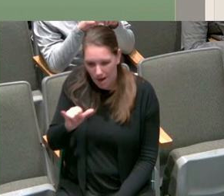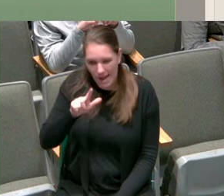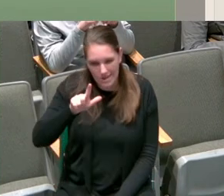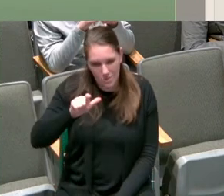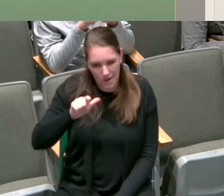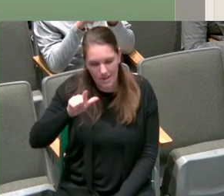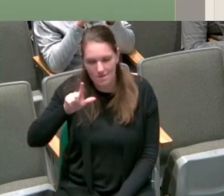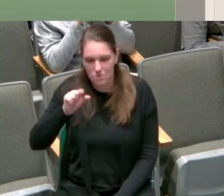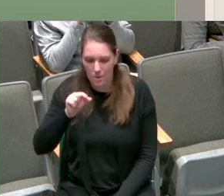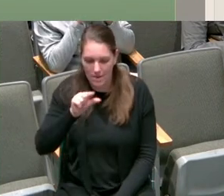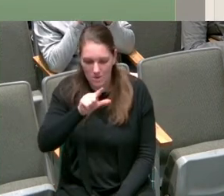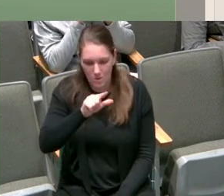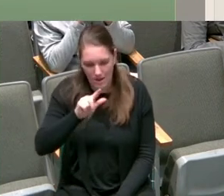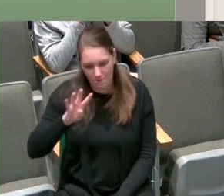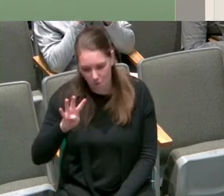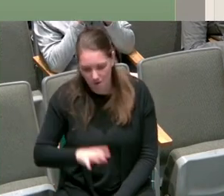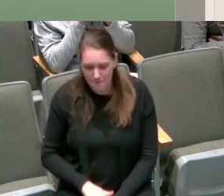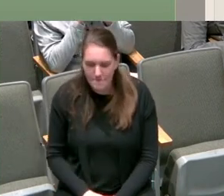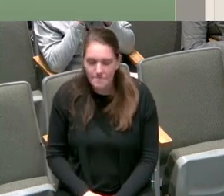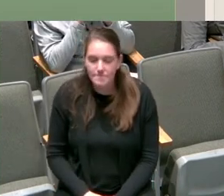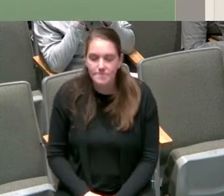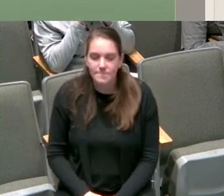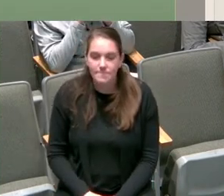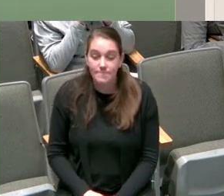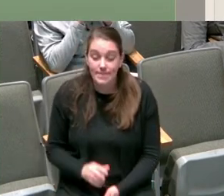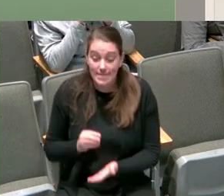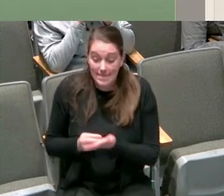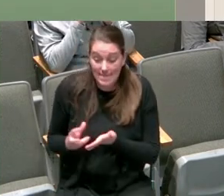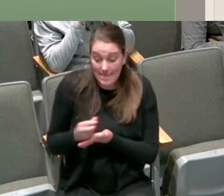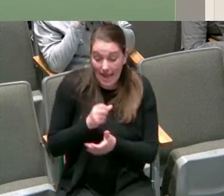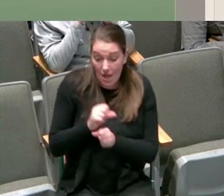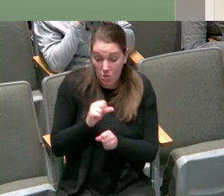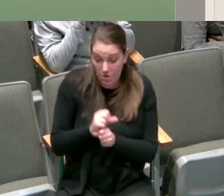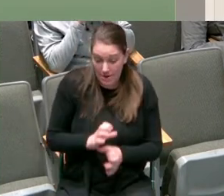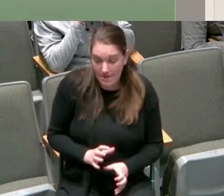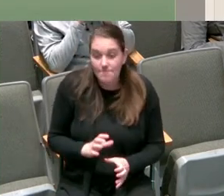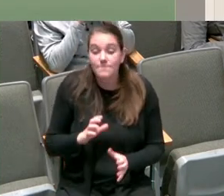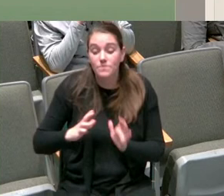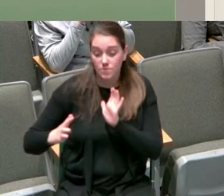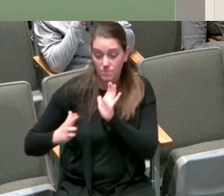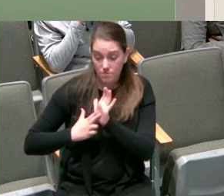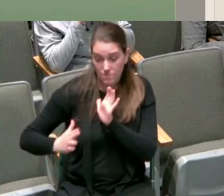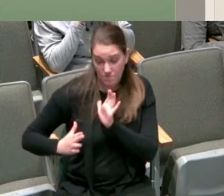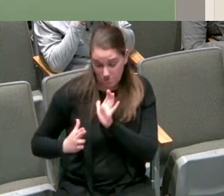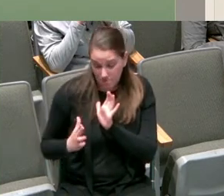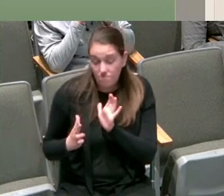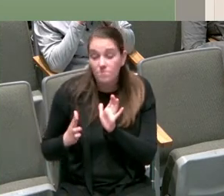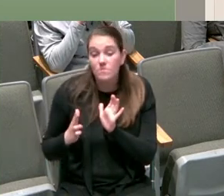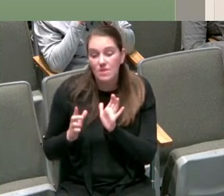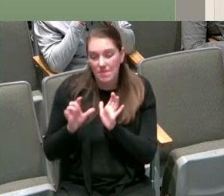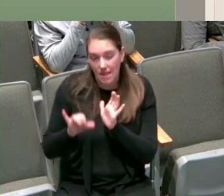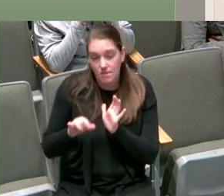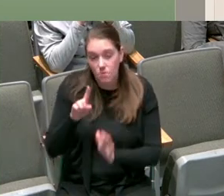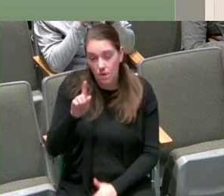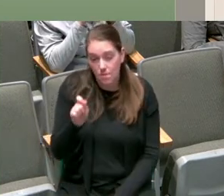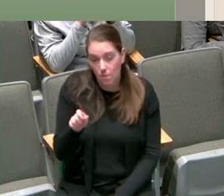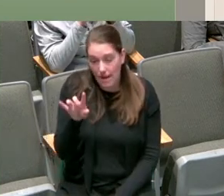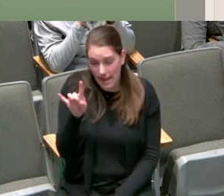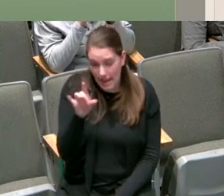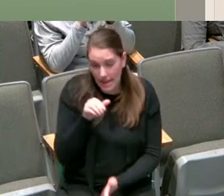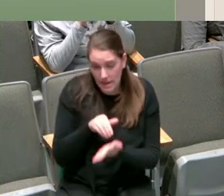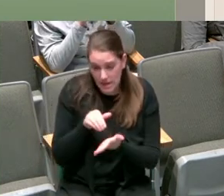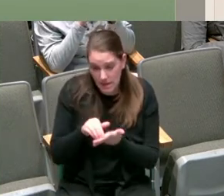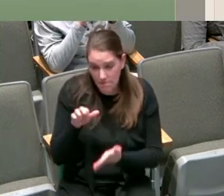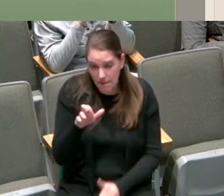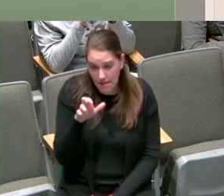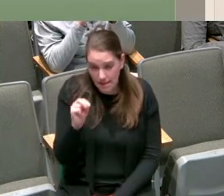looking at just the salary component contractual obligations represent 1.8 million and